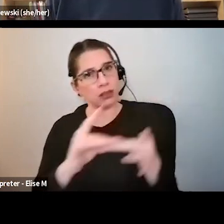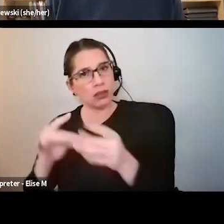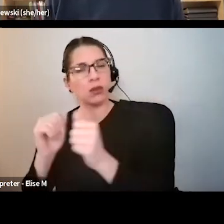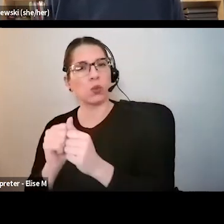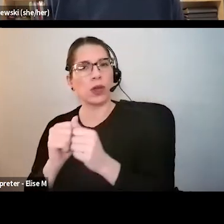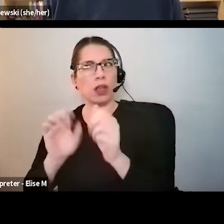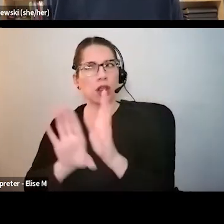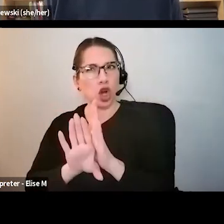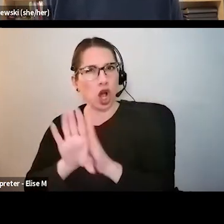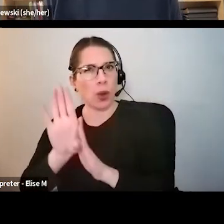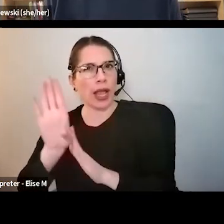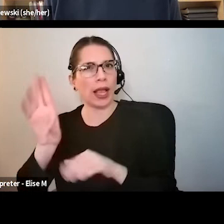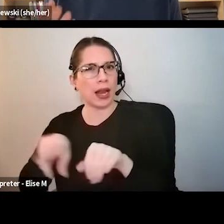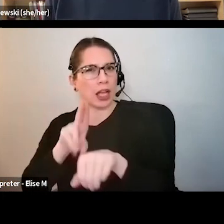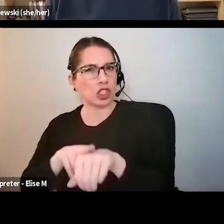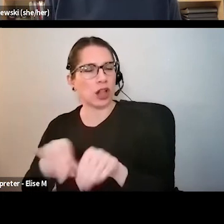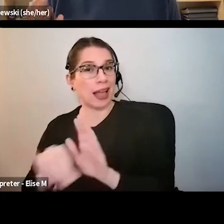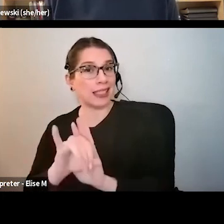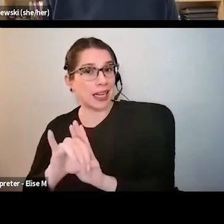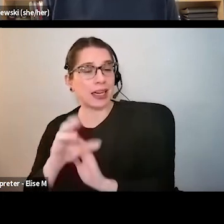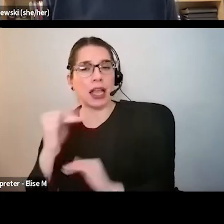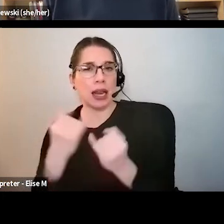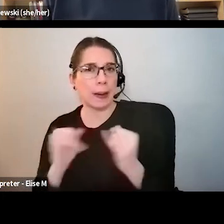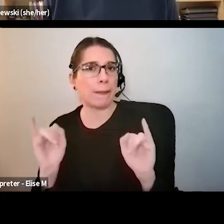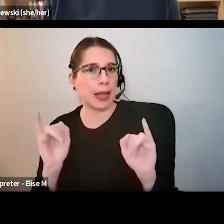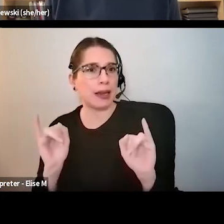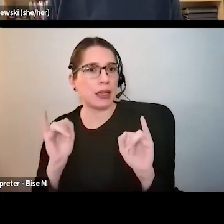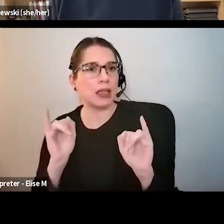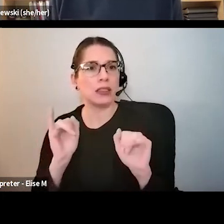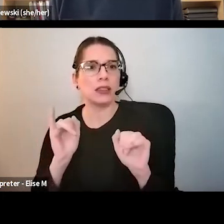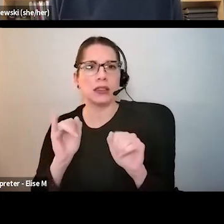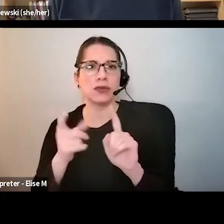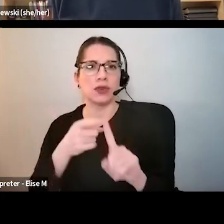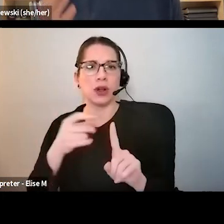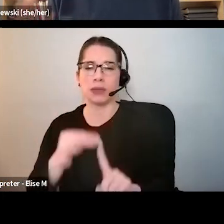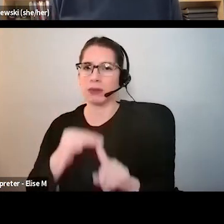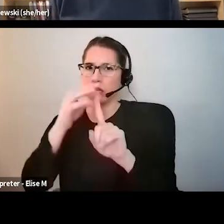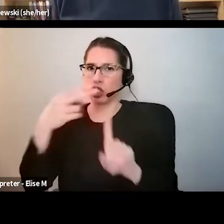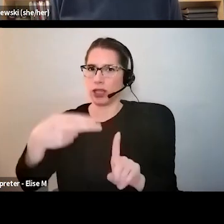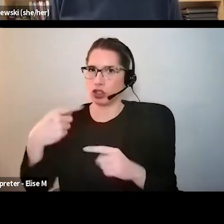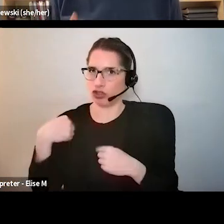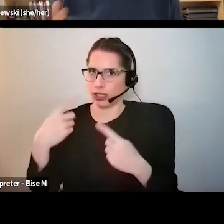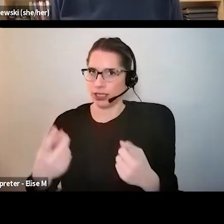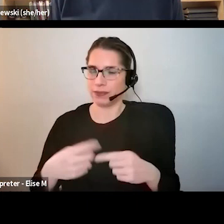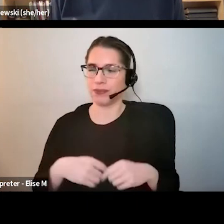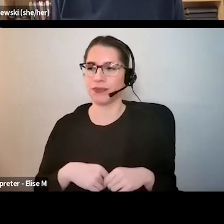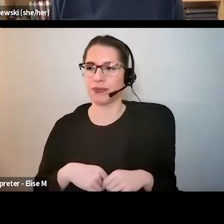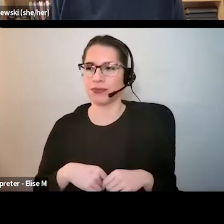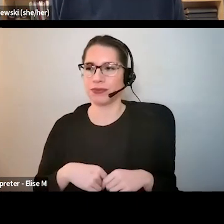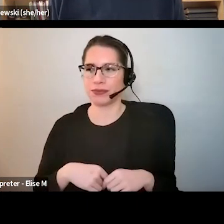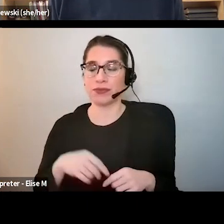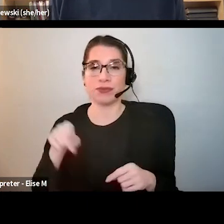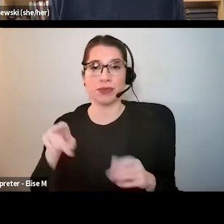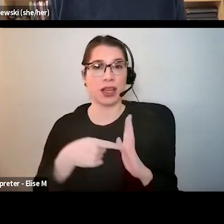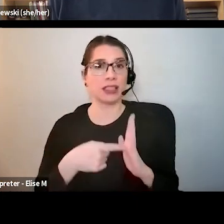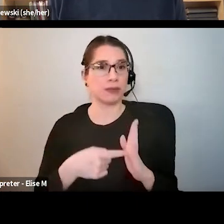national identity and independence built on a very special history. The exhibition offers a window into